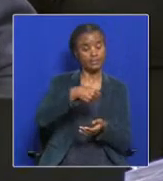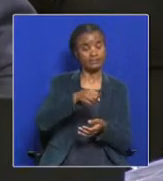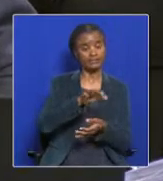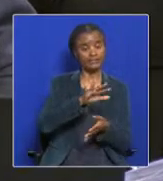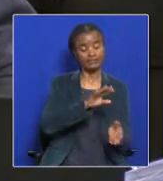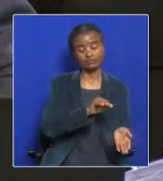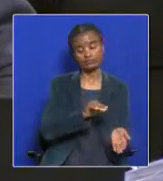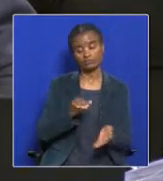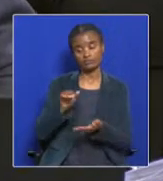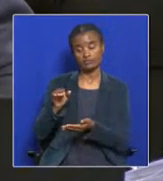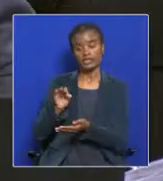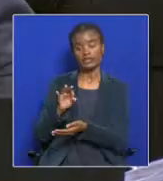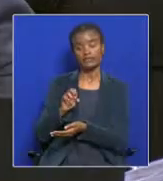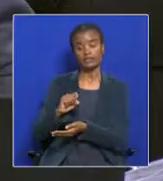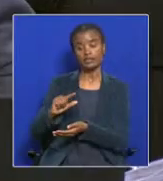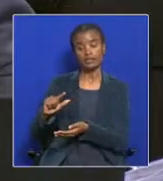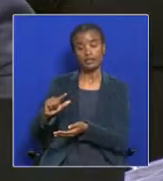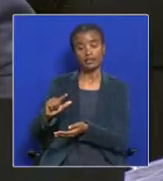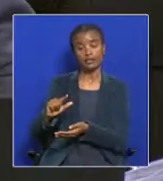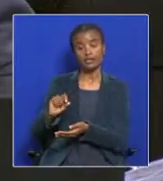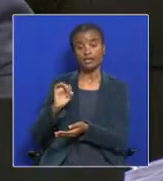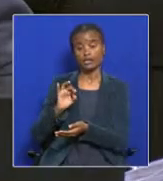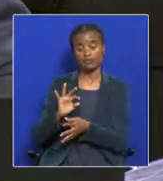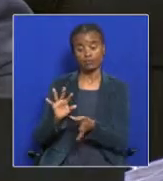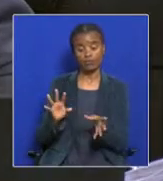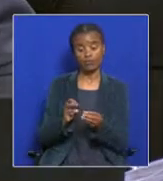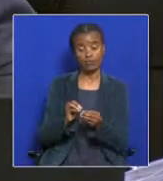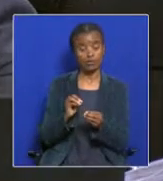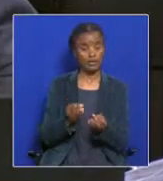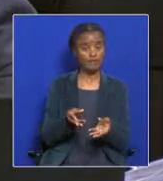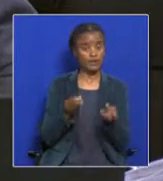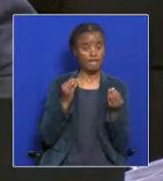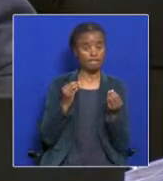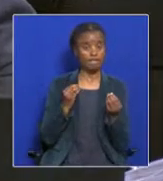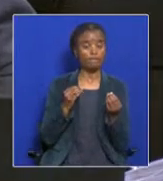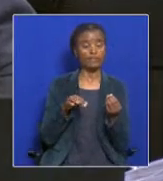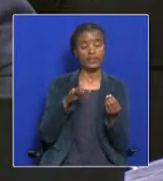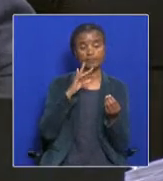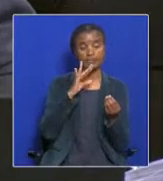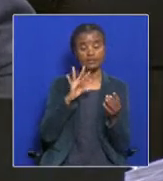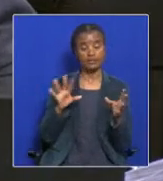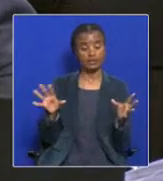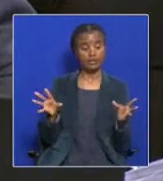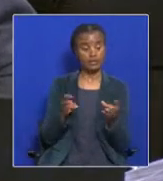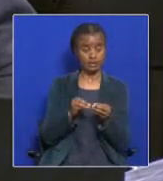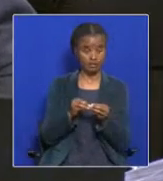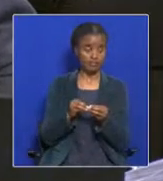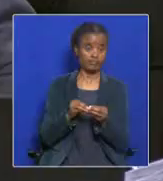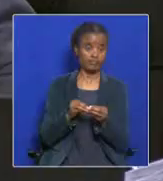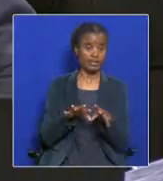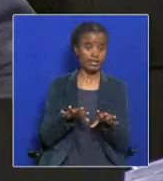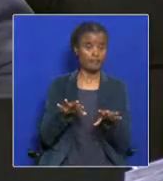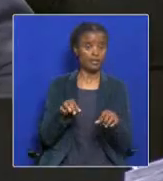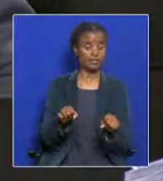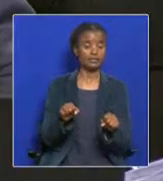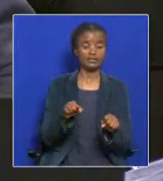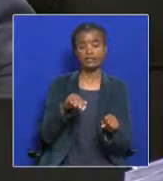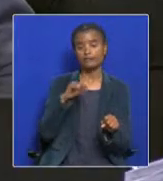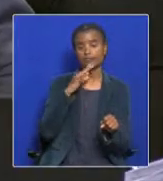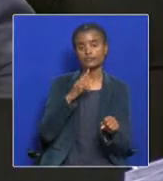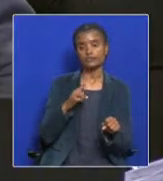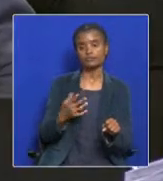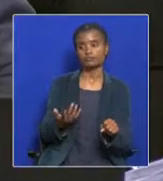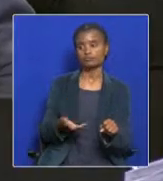discovered, and that constituted the entire bust, there would have been no difficulty with analyzing that.